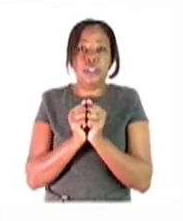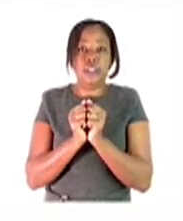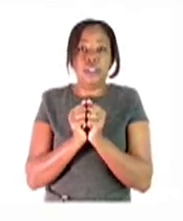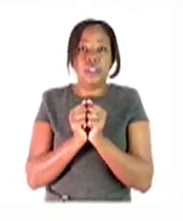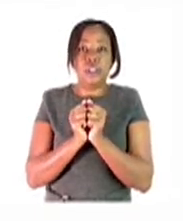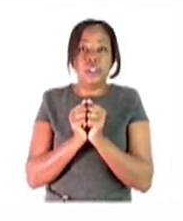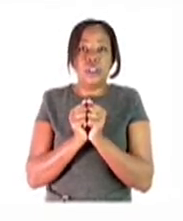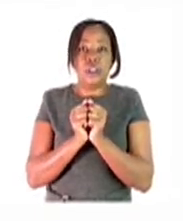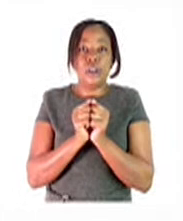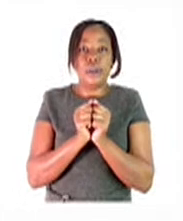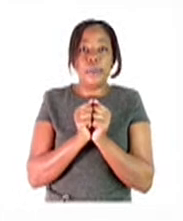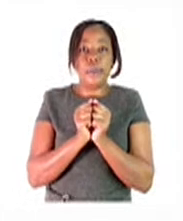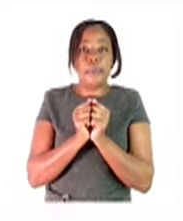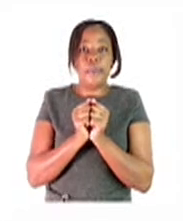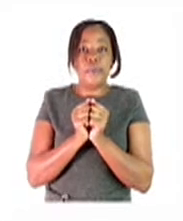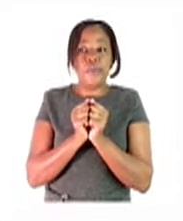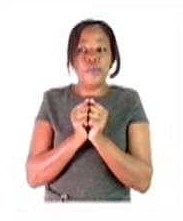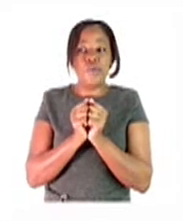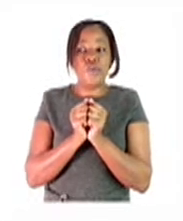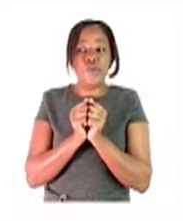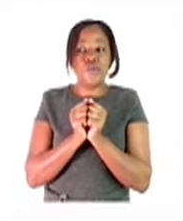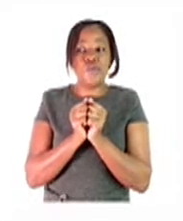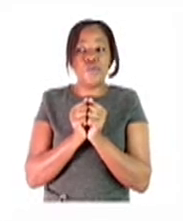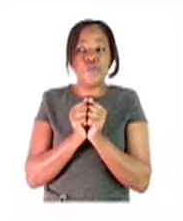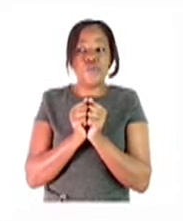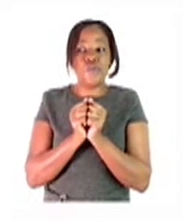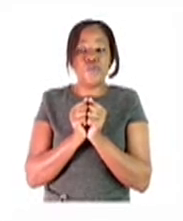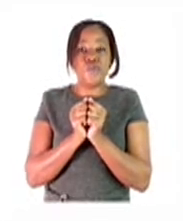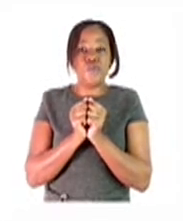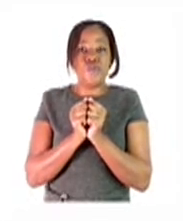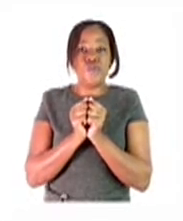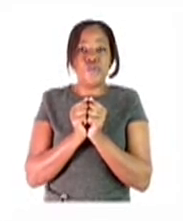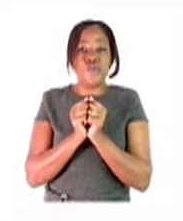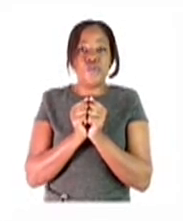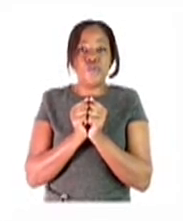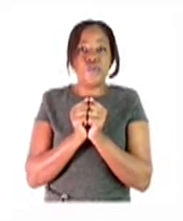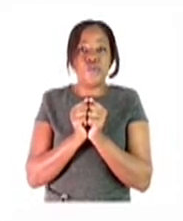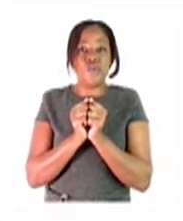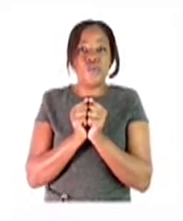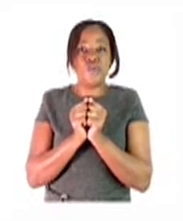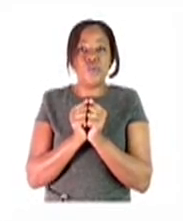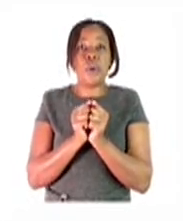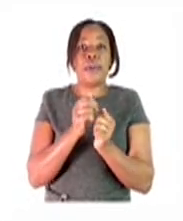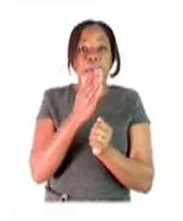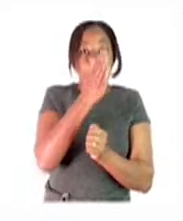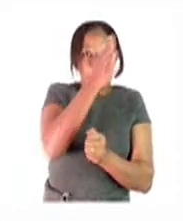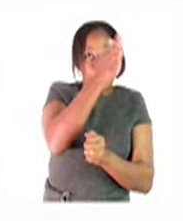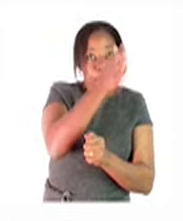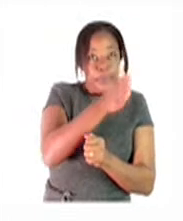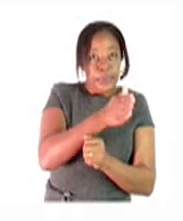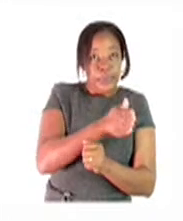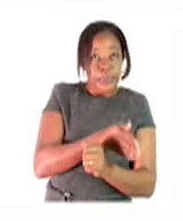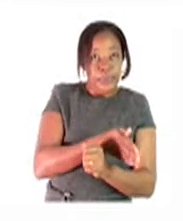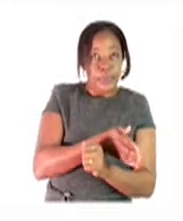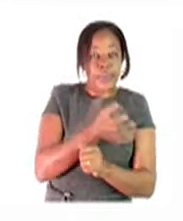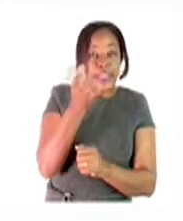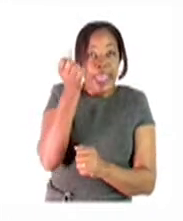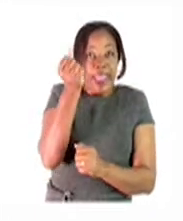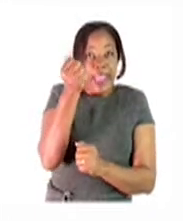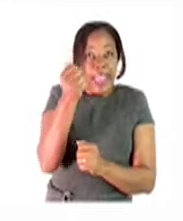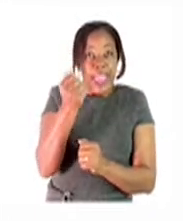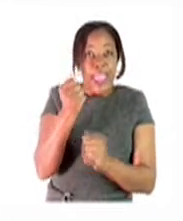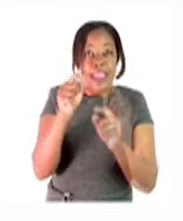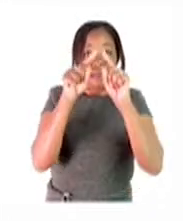here, but to get the sound and the correct answer, we have to check the picture which is given to us. Then we will know